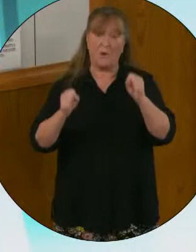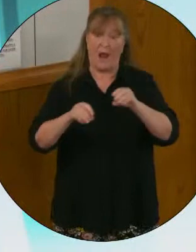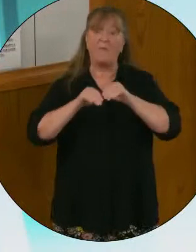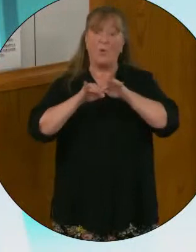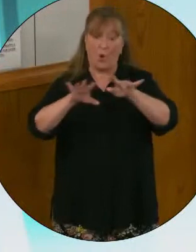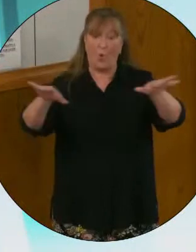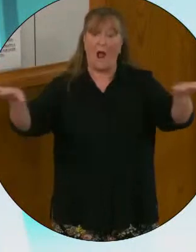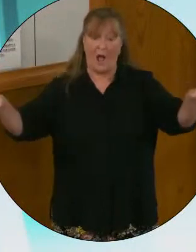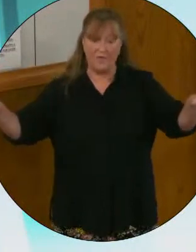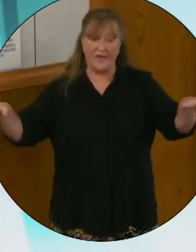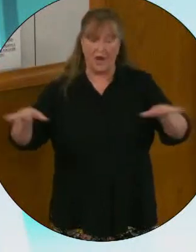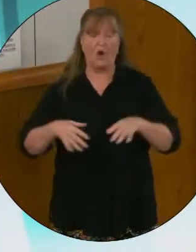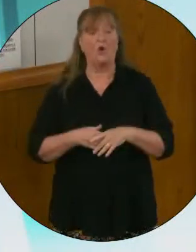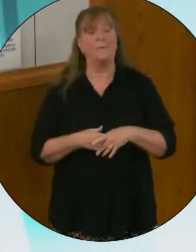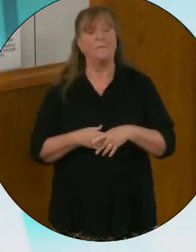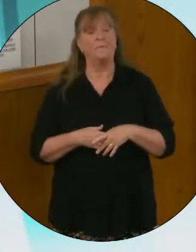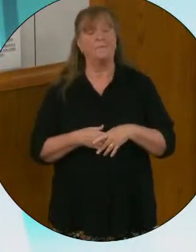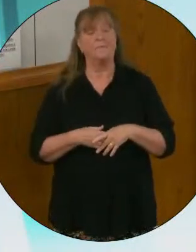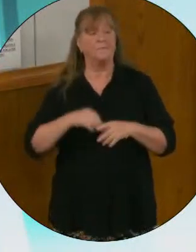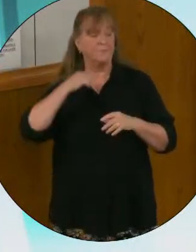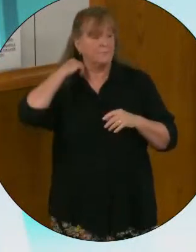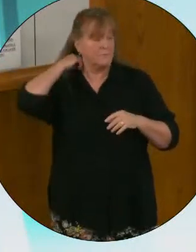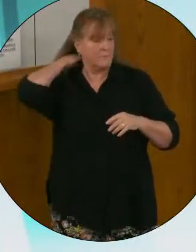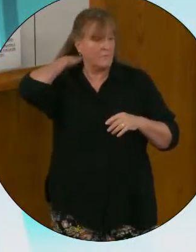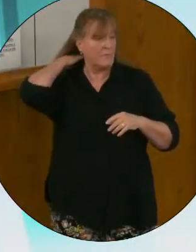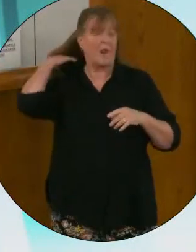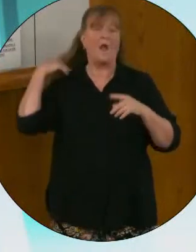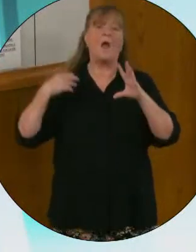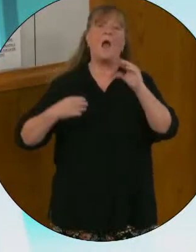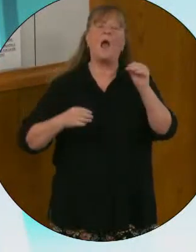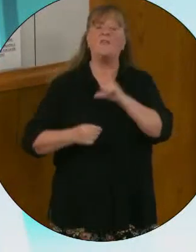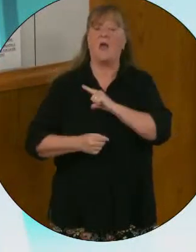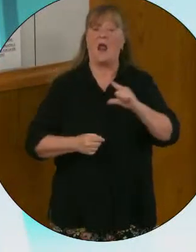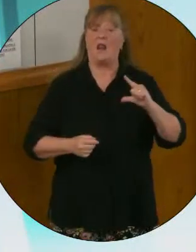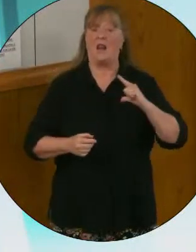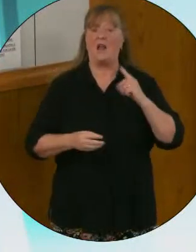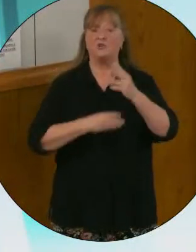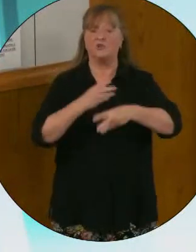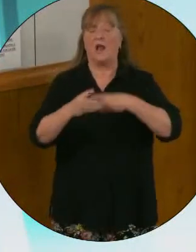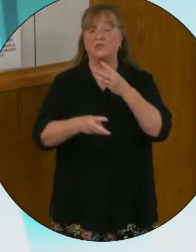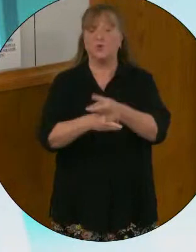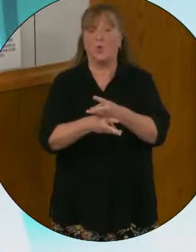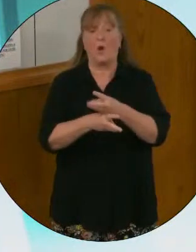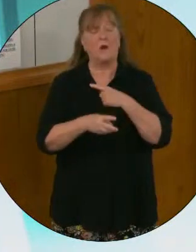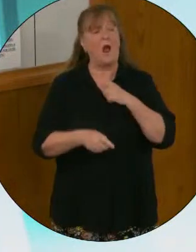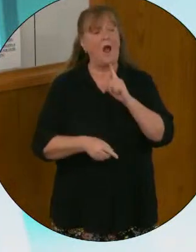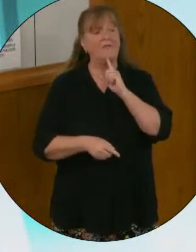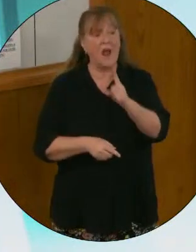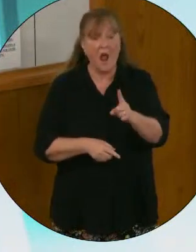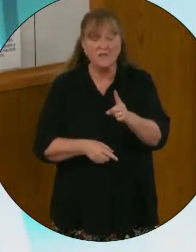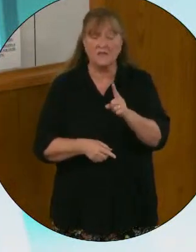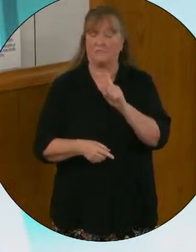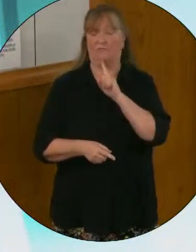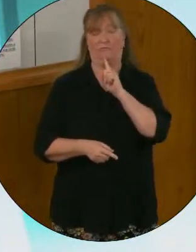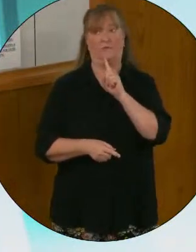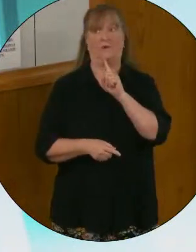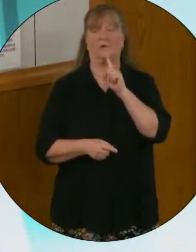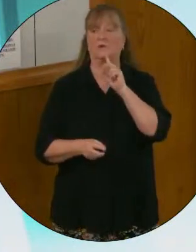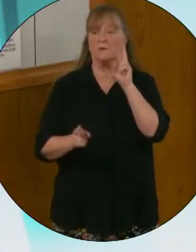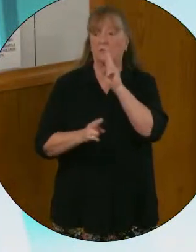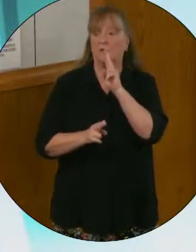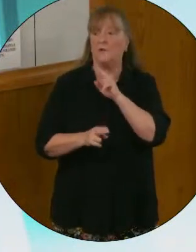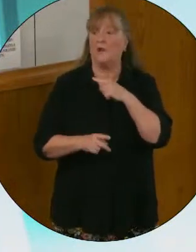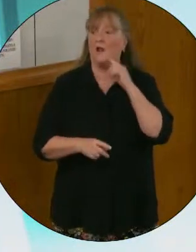there. And as far as the legislature world, I've actually been quite amused on listening